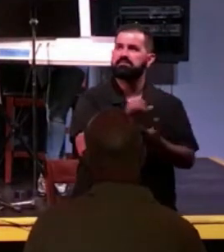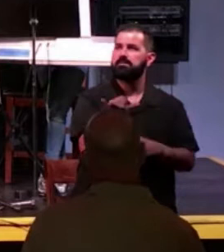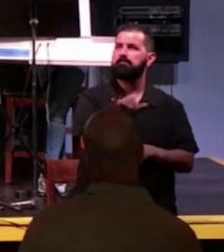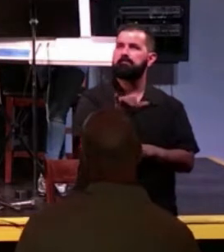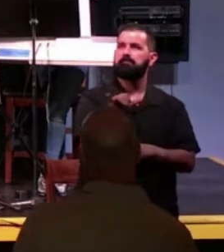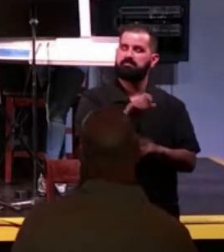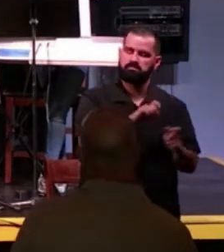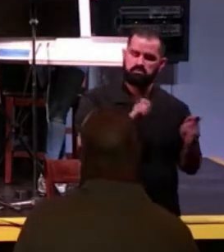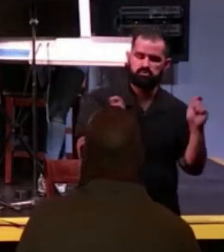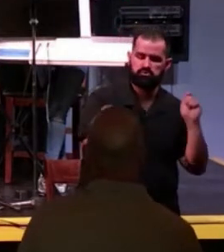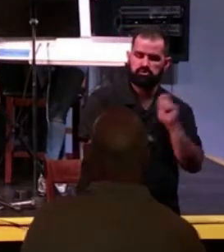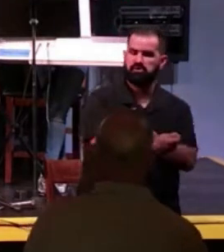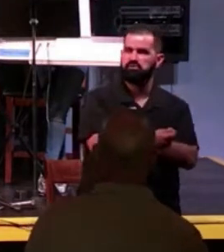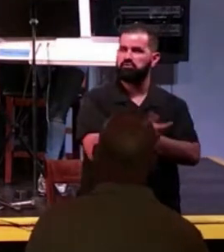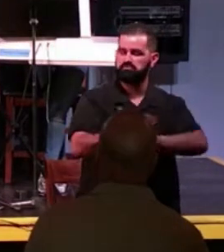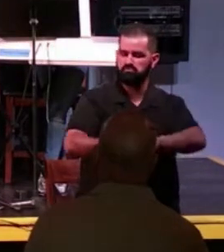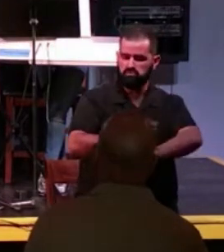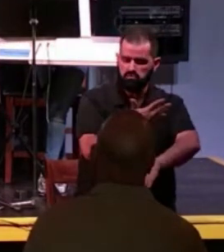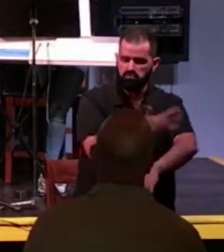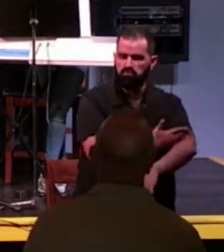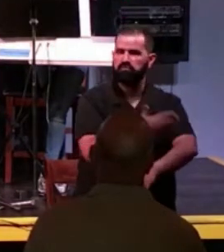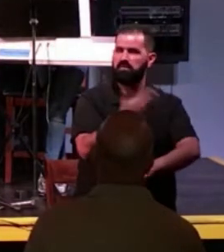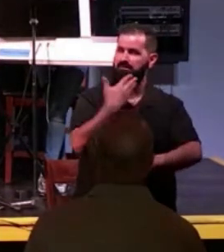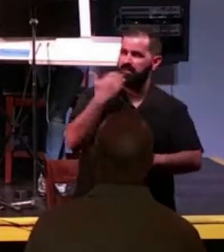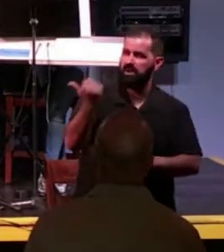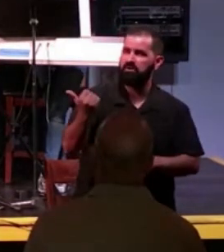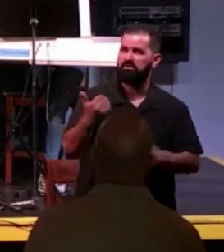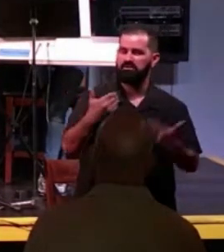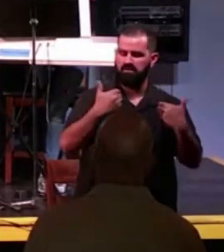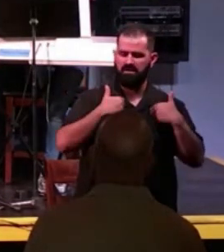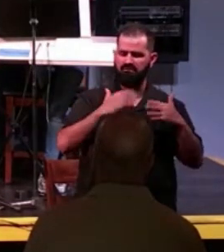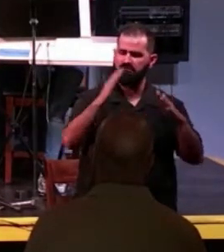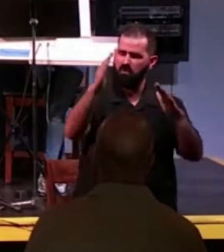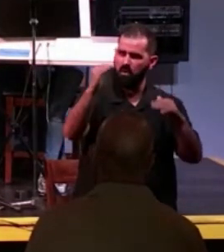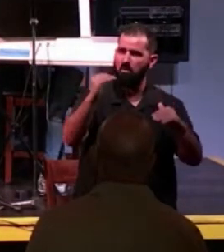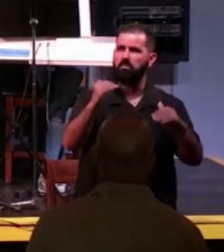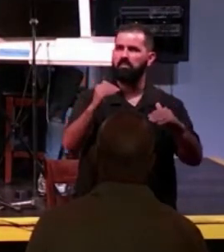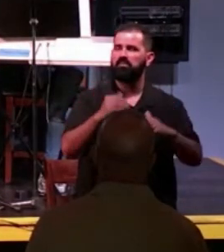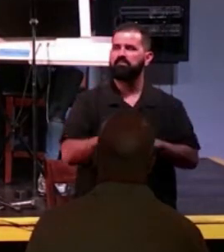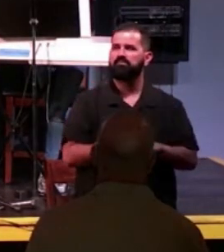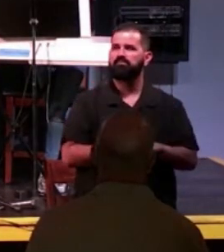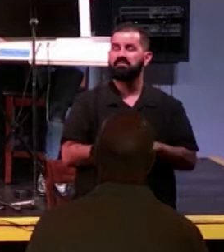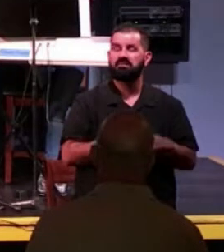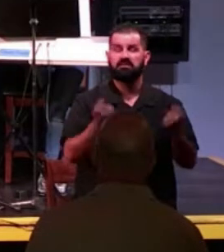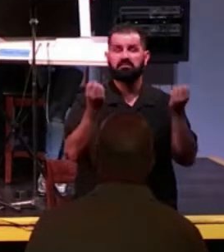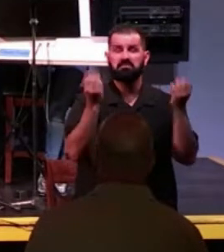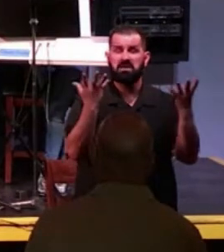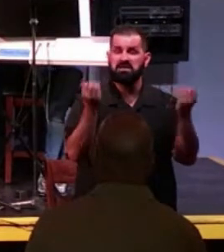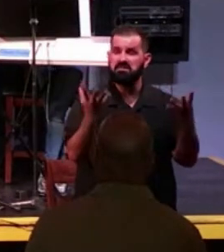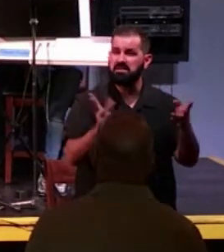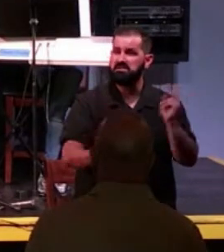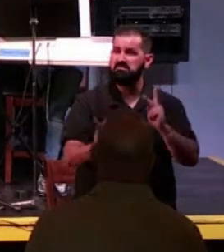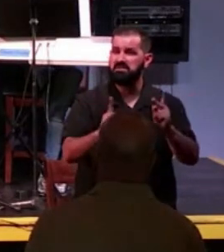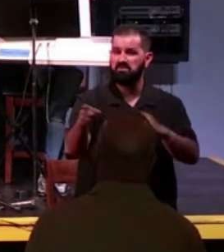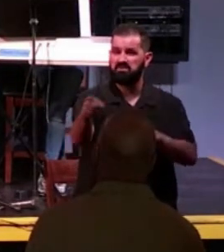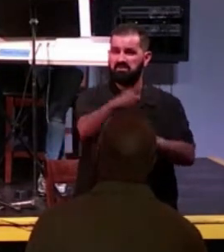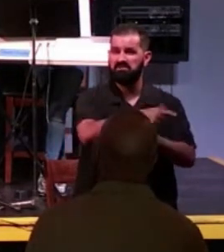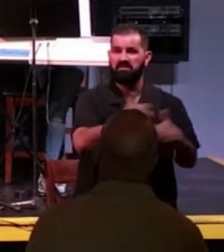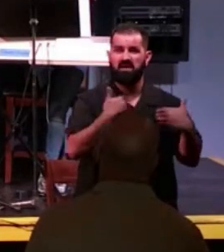and change and better and hope. There's a lot of us here who are